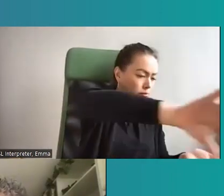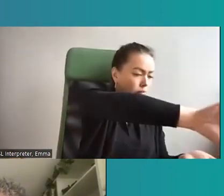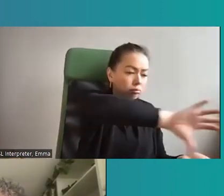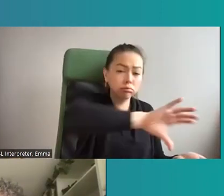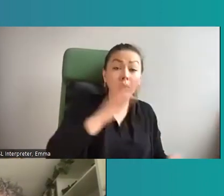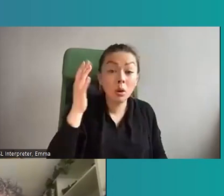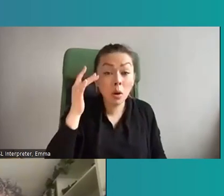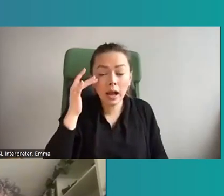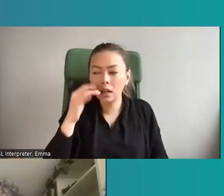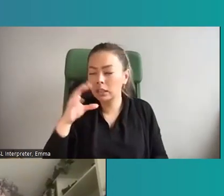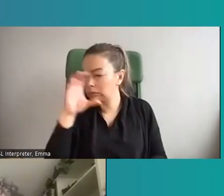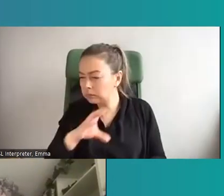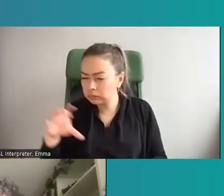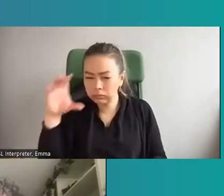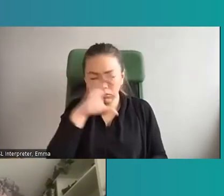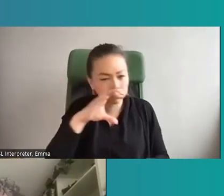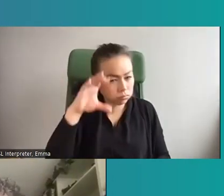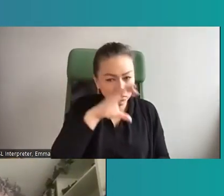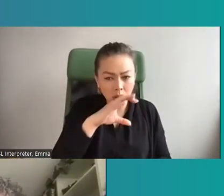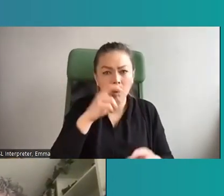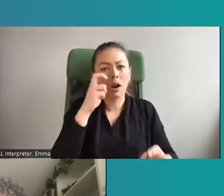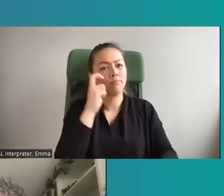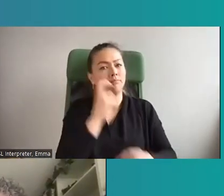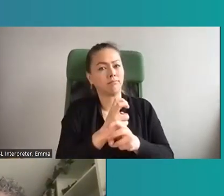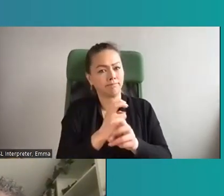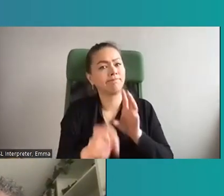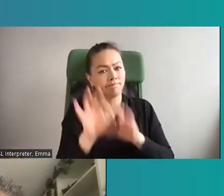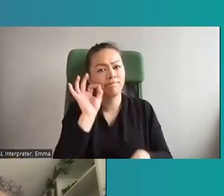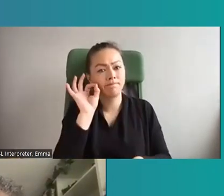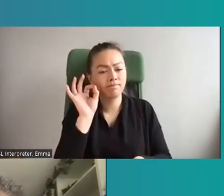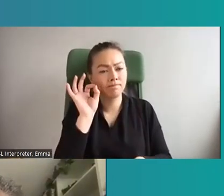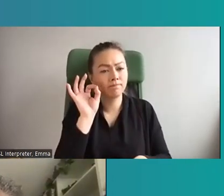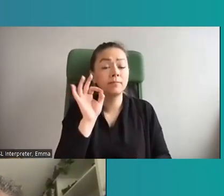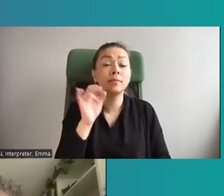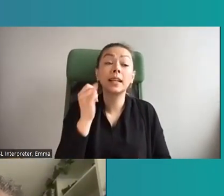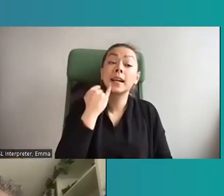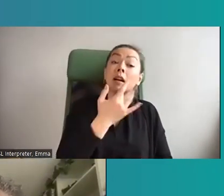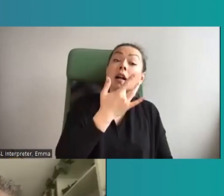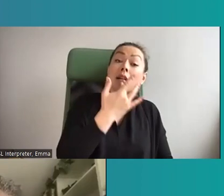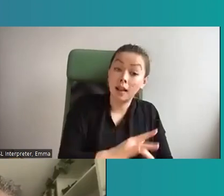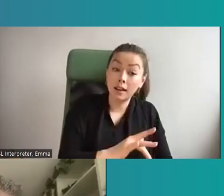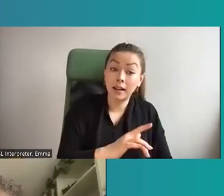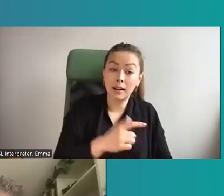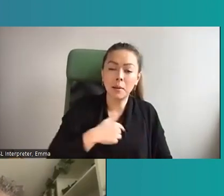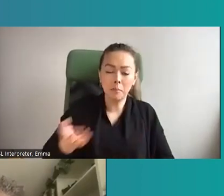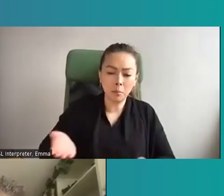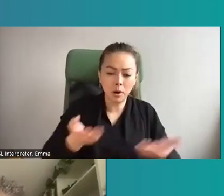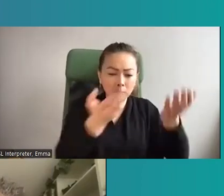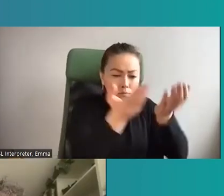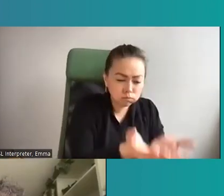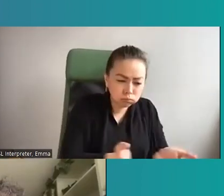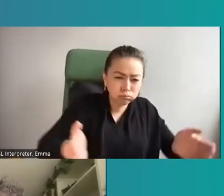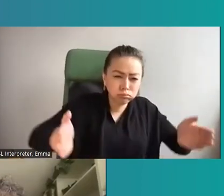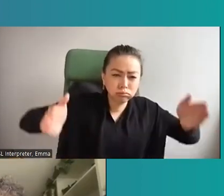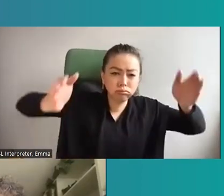it to ceremony and we mix it into a pot of mush. And then we send all of that out. But what they're doing